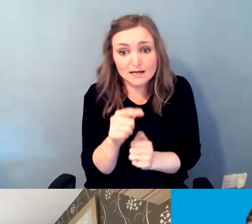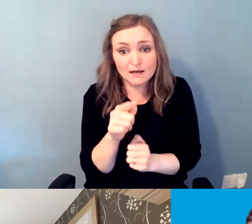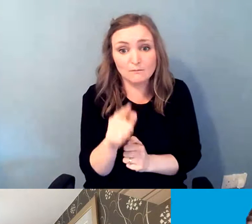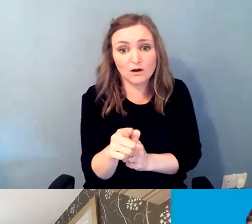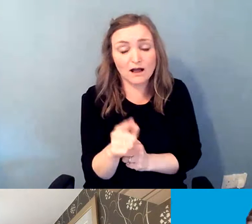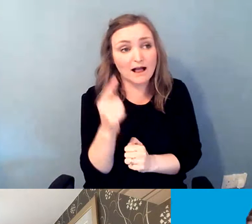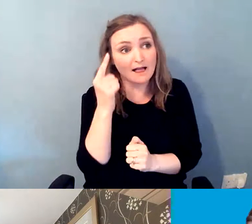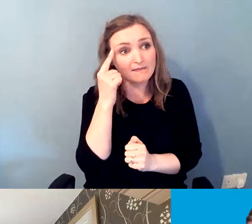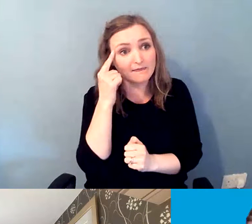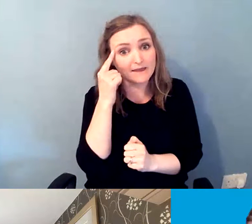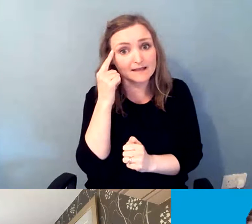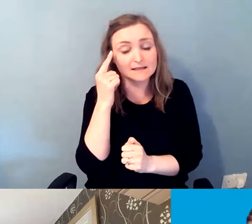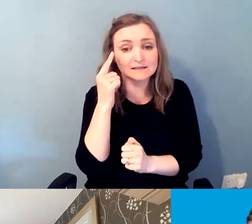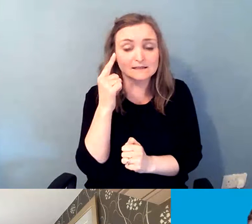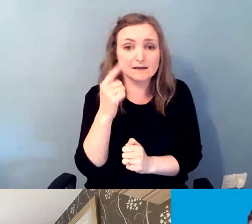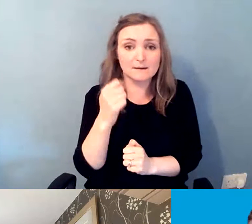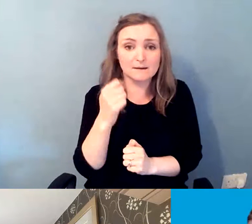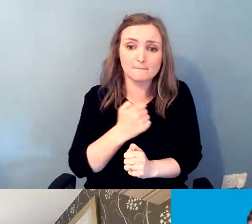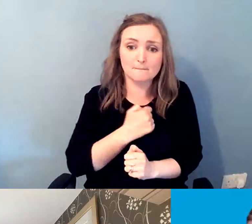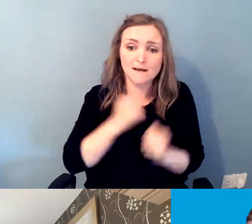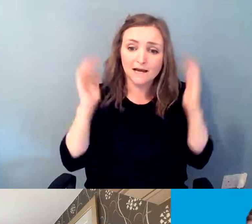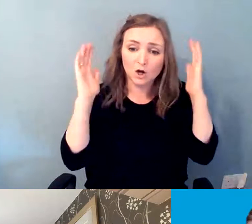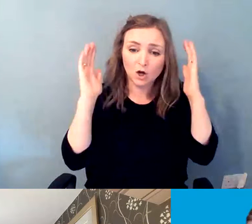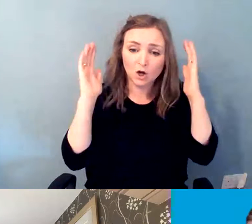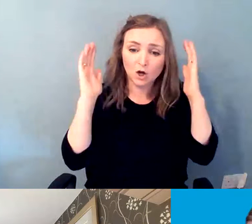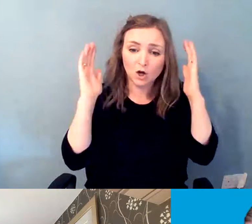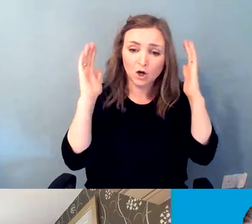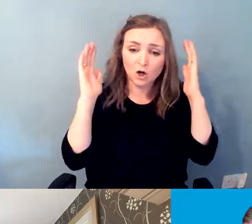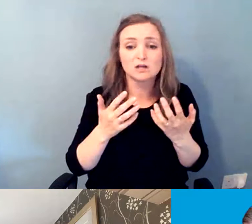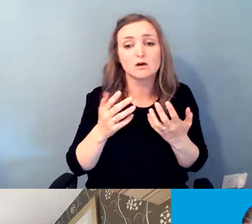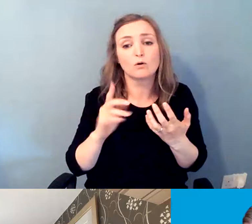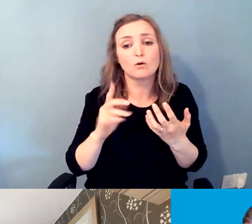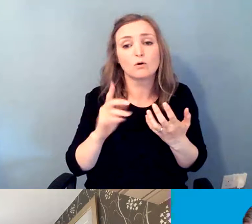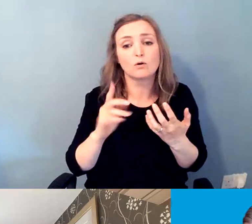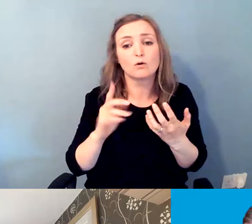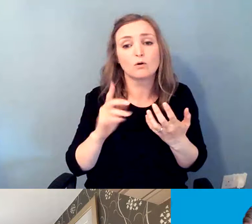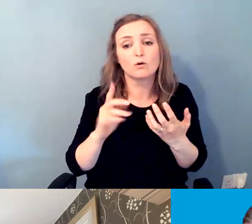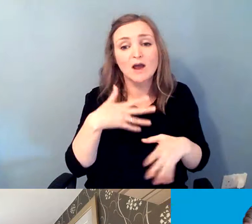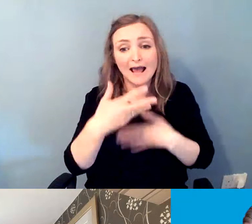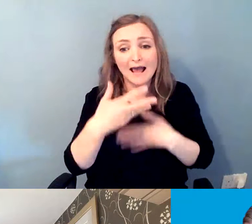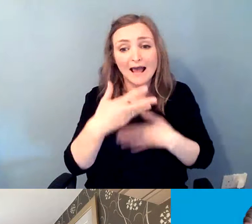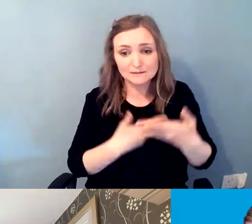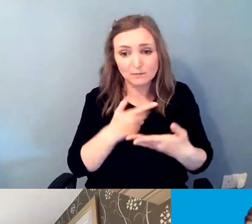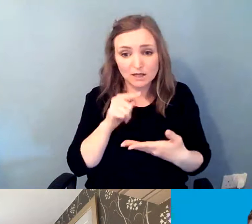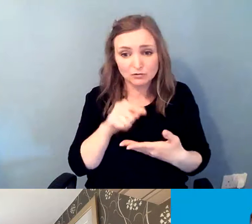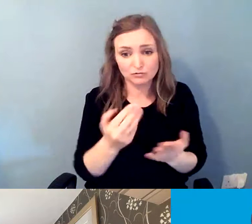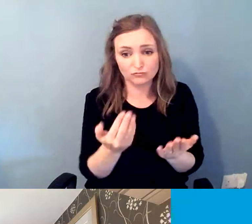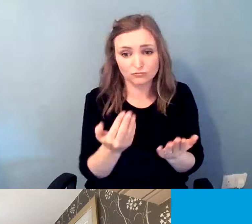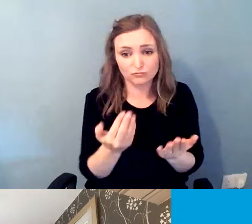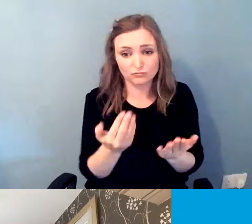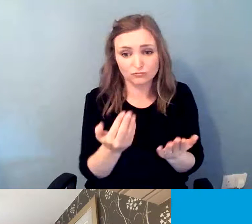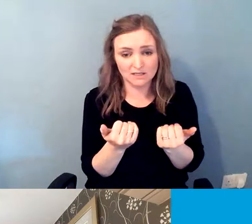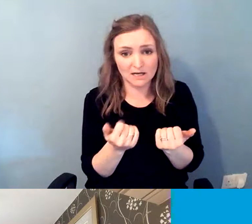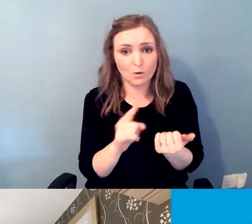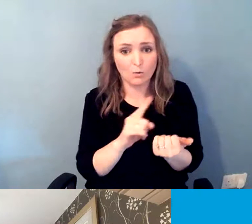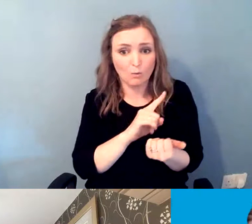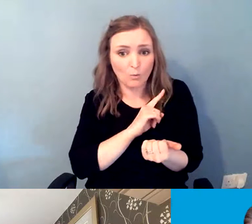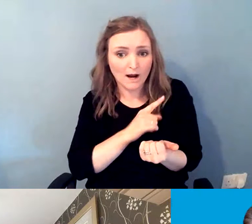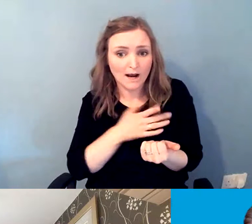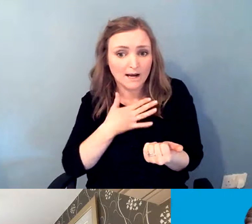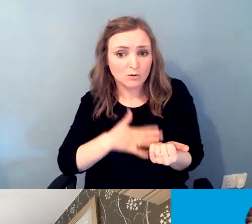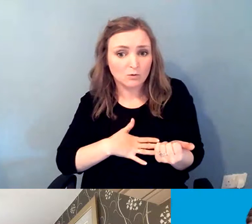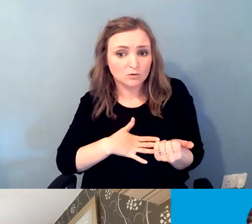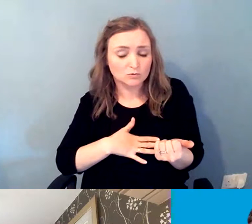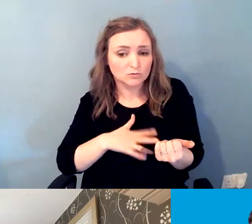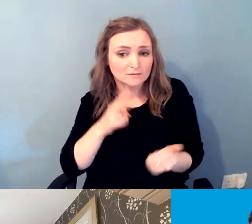think a lot of the time is when you have to explain to the receptionist why you want to see them, when they are not